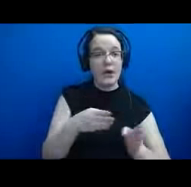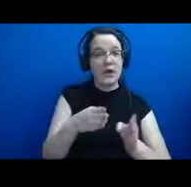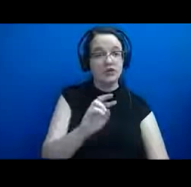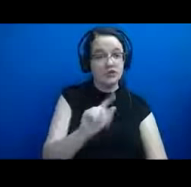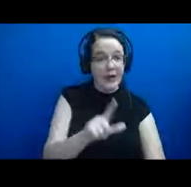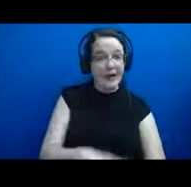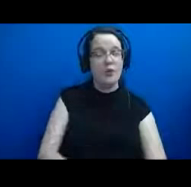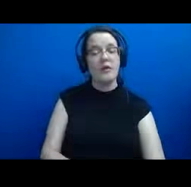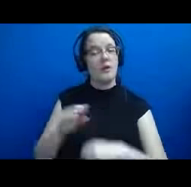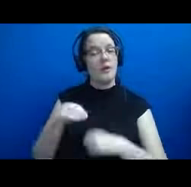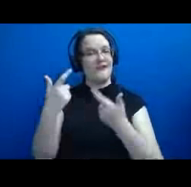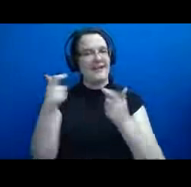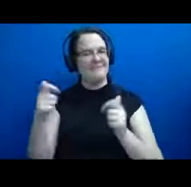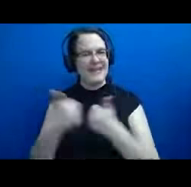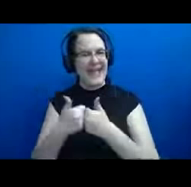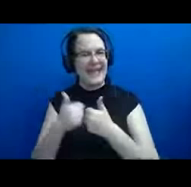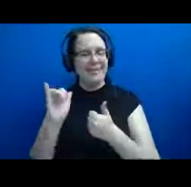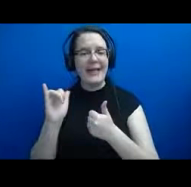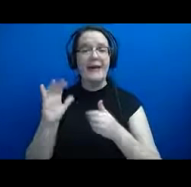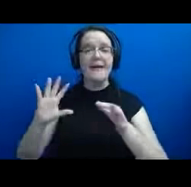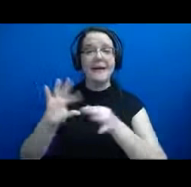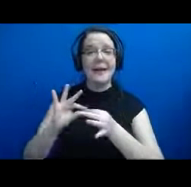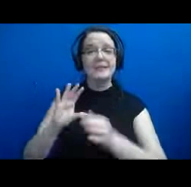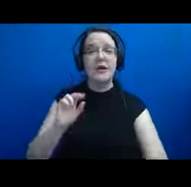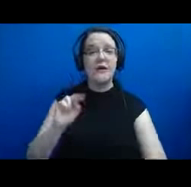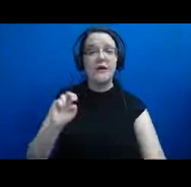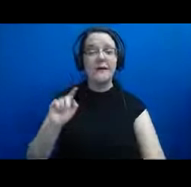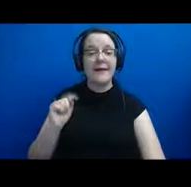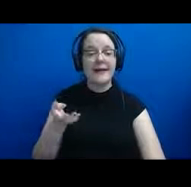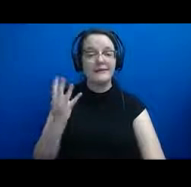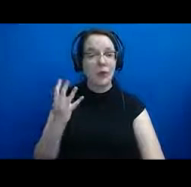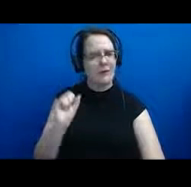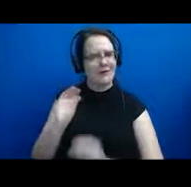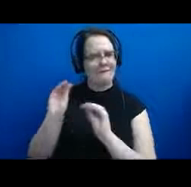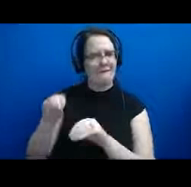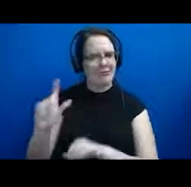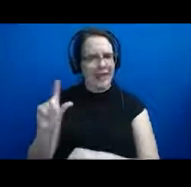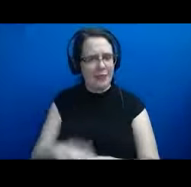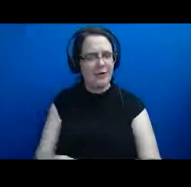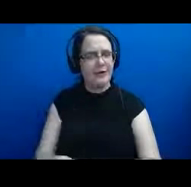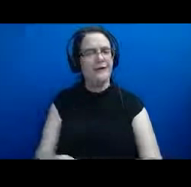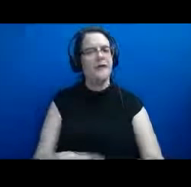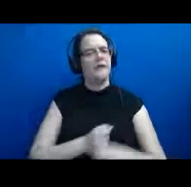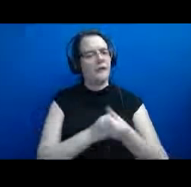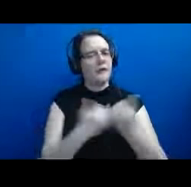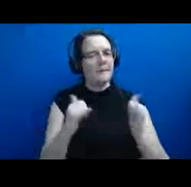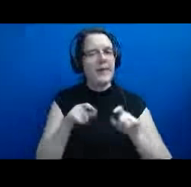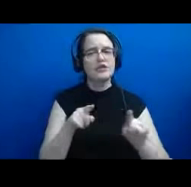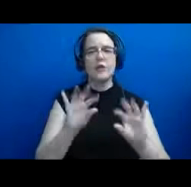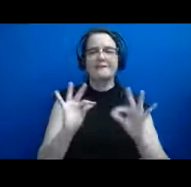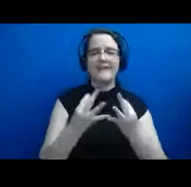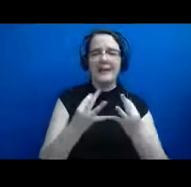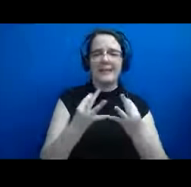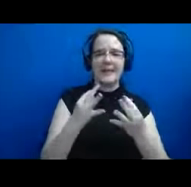Four that can be housed in the library, supporting play during family engagement nights, and really provides